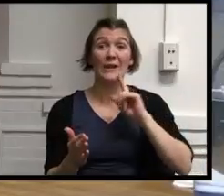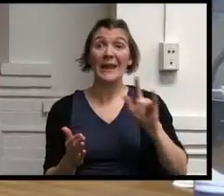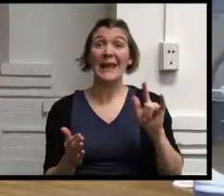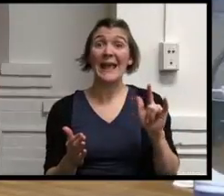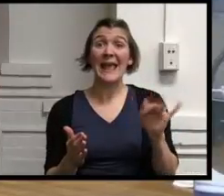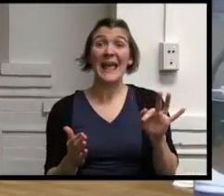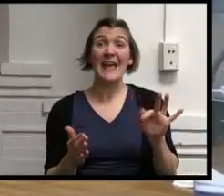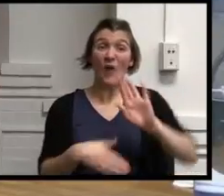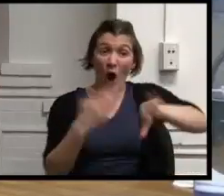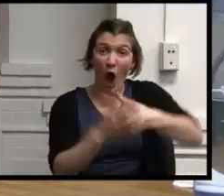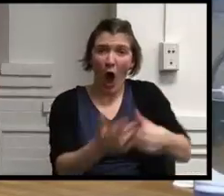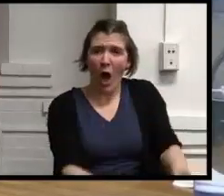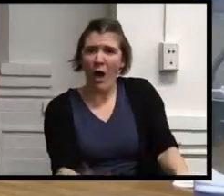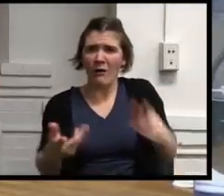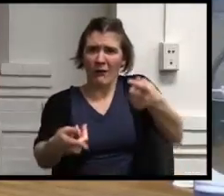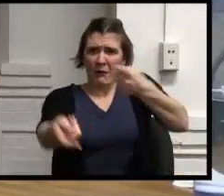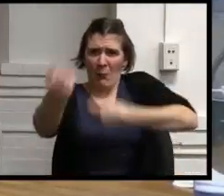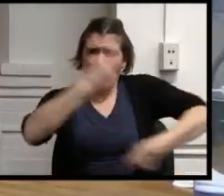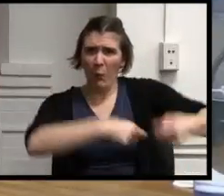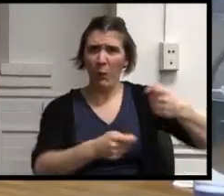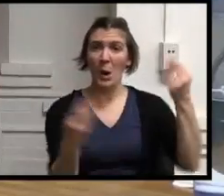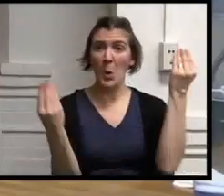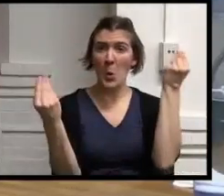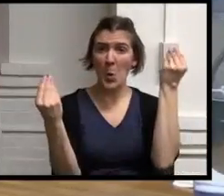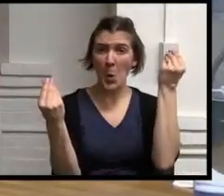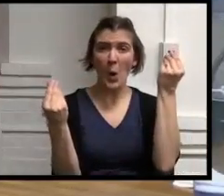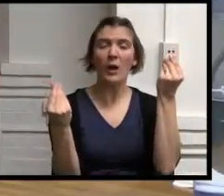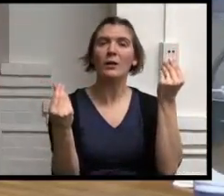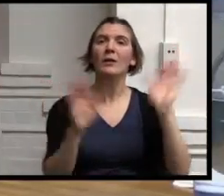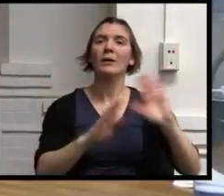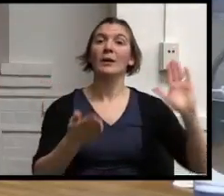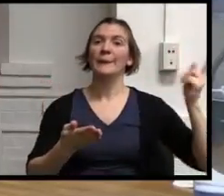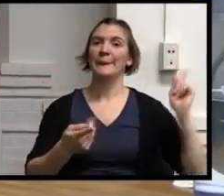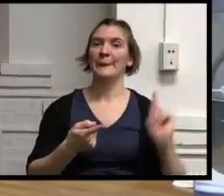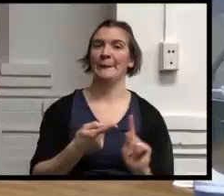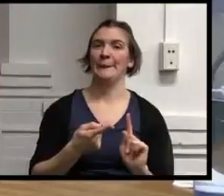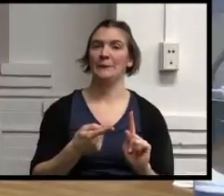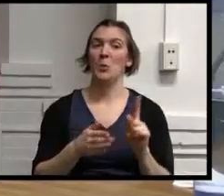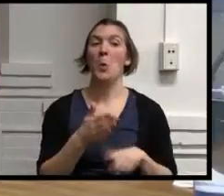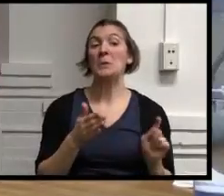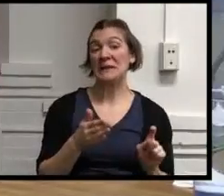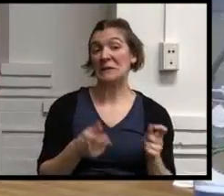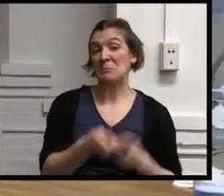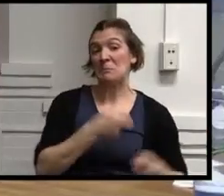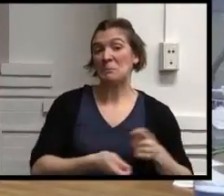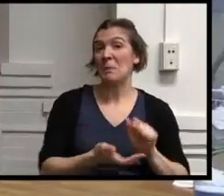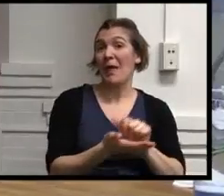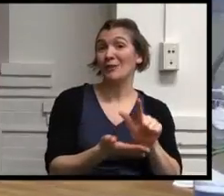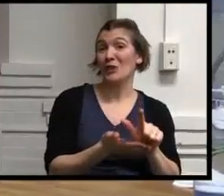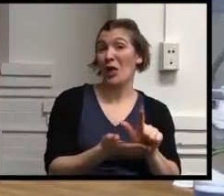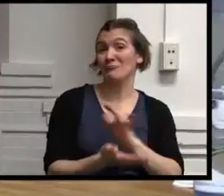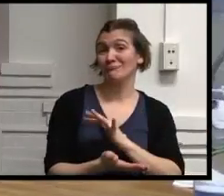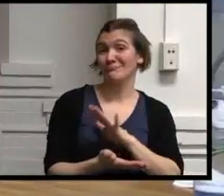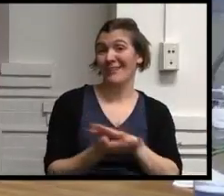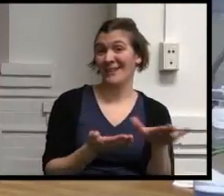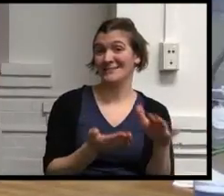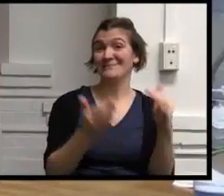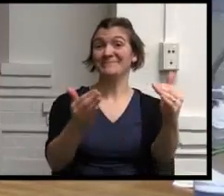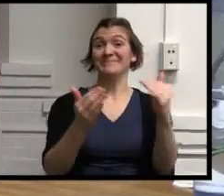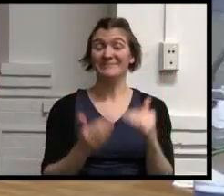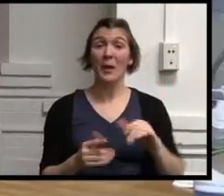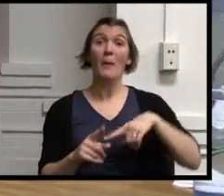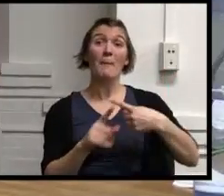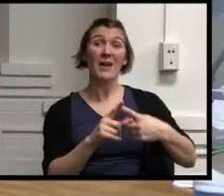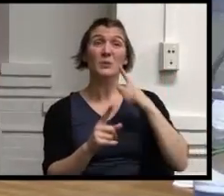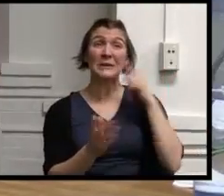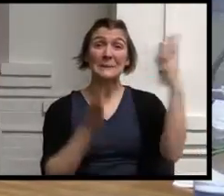substantially higher if they had just said, well, let's replace everything that we need, buy new for everything that we need. So that was good. And we also, in the competitive bidding,